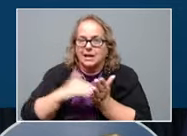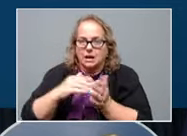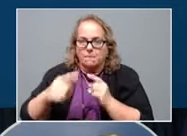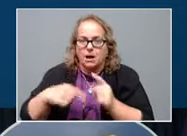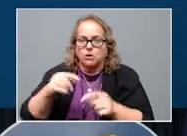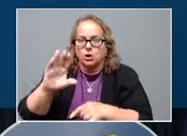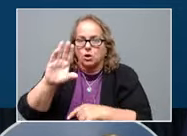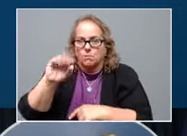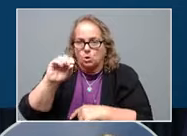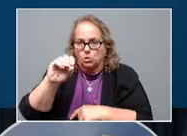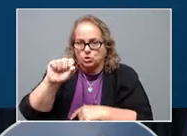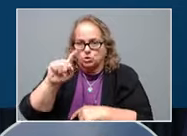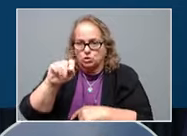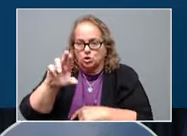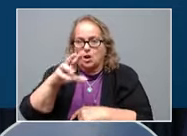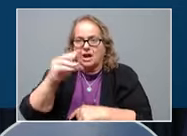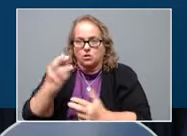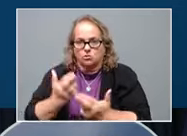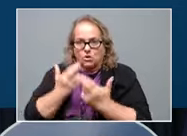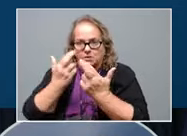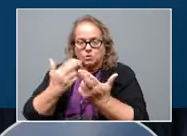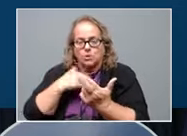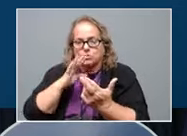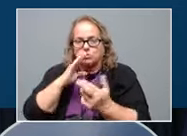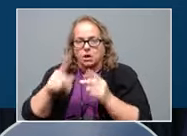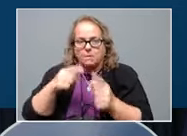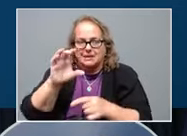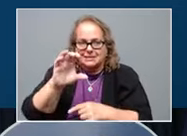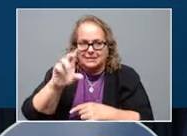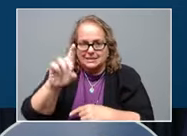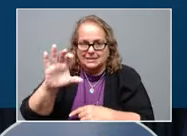go to the CDC for 65 and up.